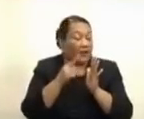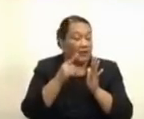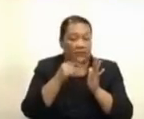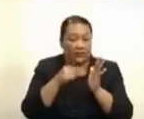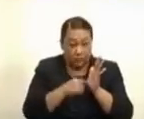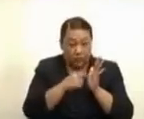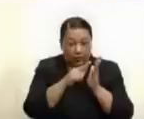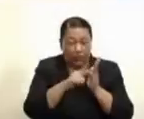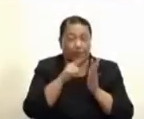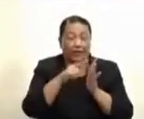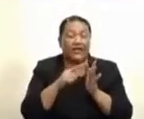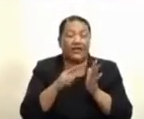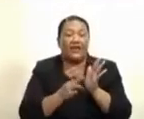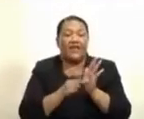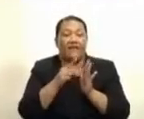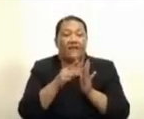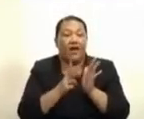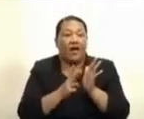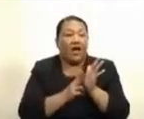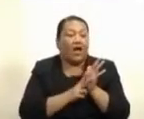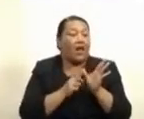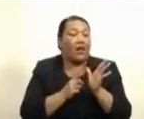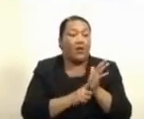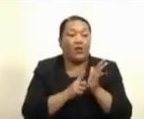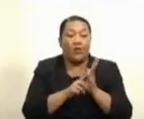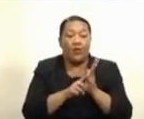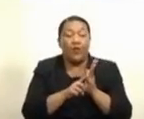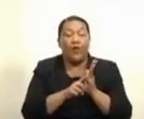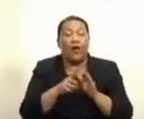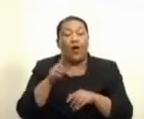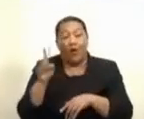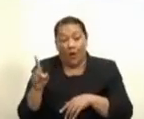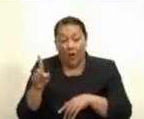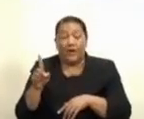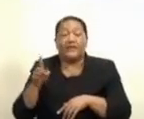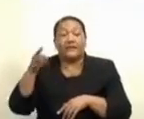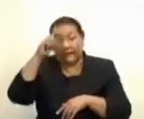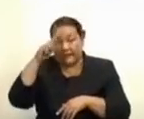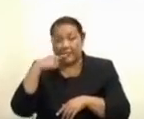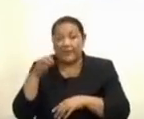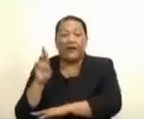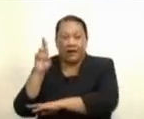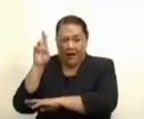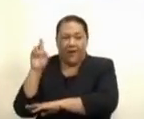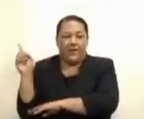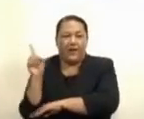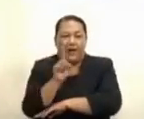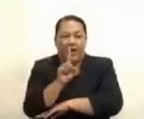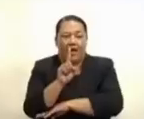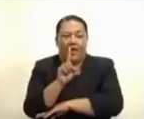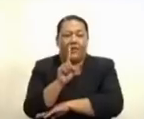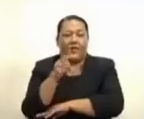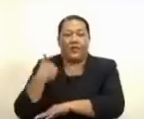he relayed that he was sick. But his Matenibanwa is here to read out on behalf